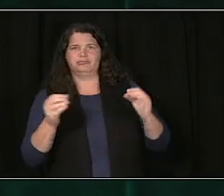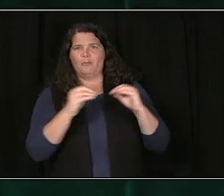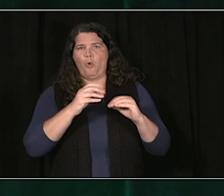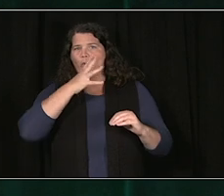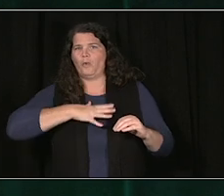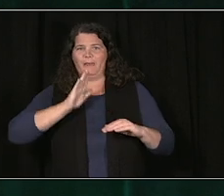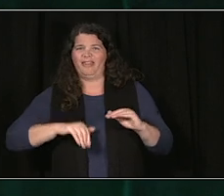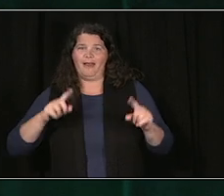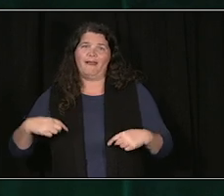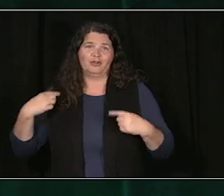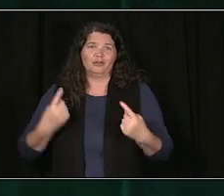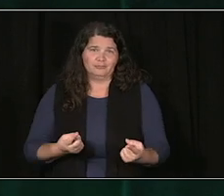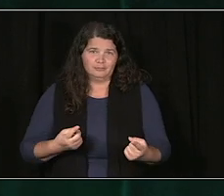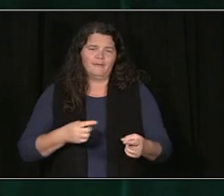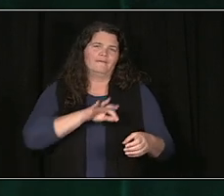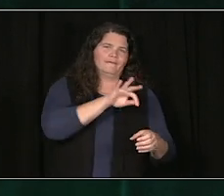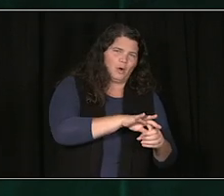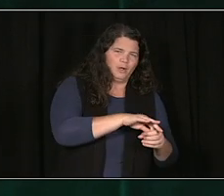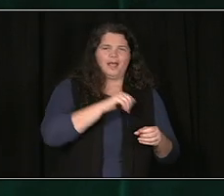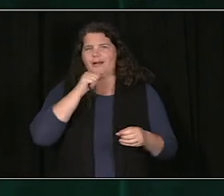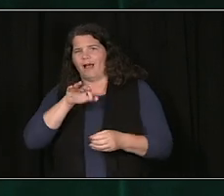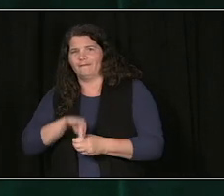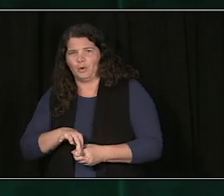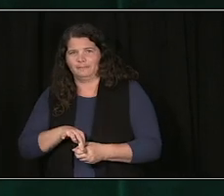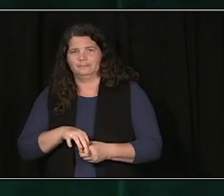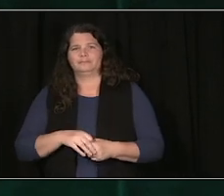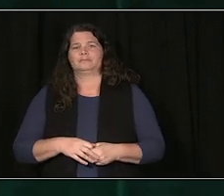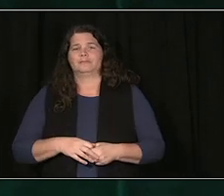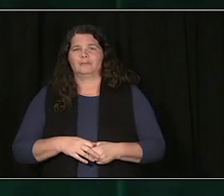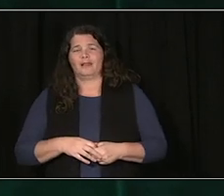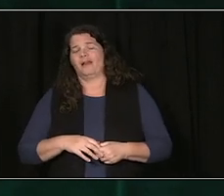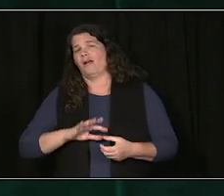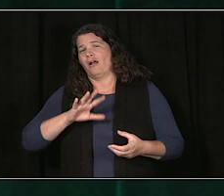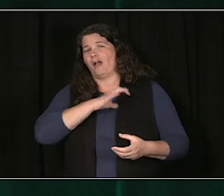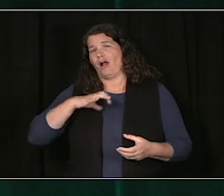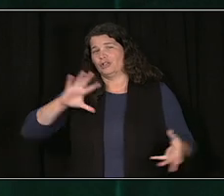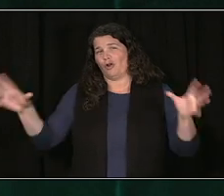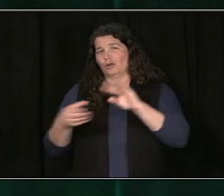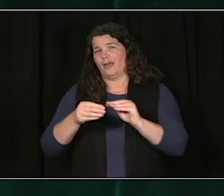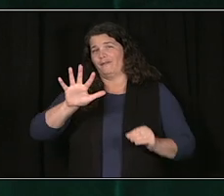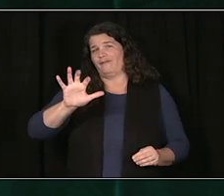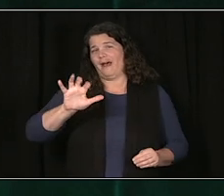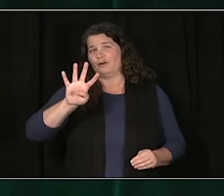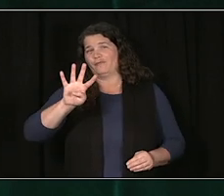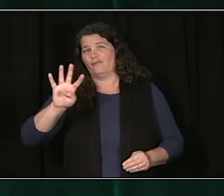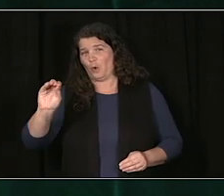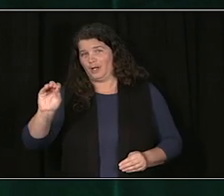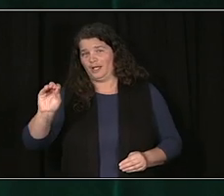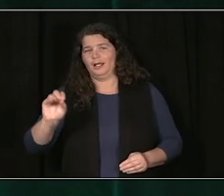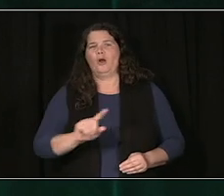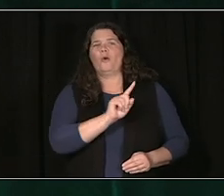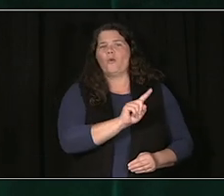Senate. Of voting and non-voting members is 153 women out of 540. So this is a big, big